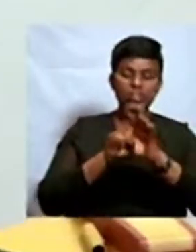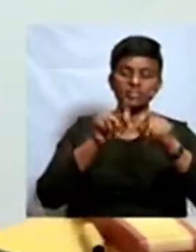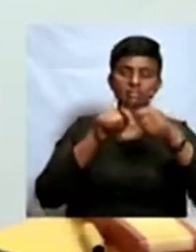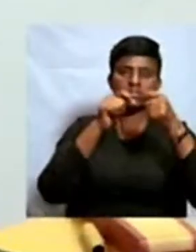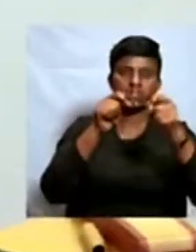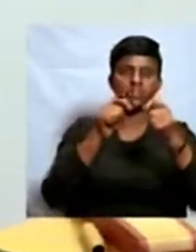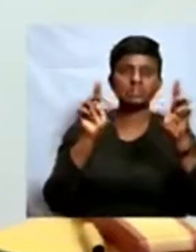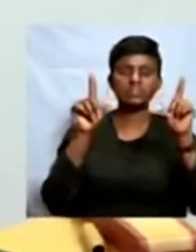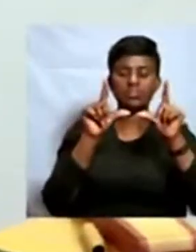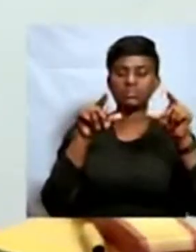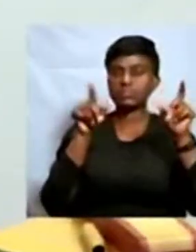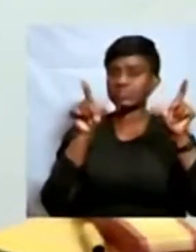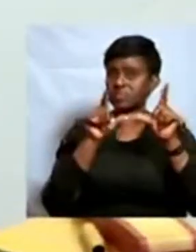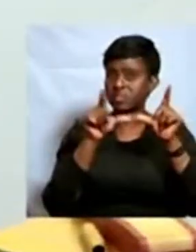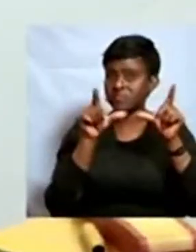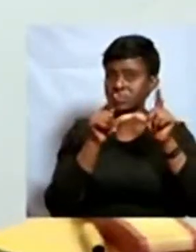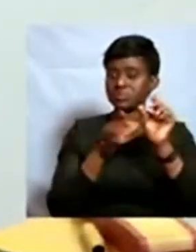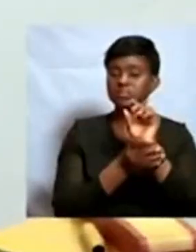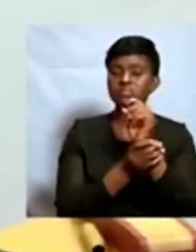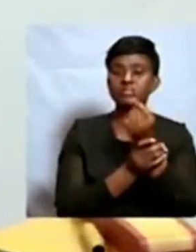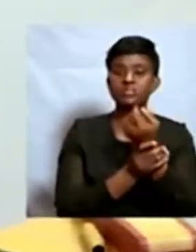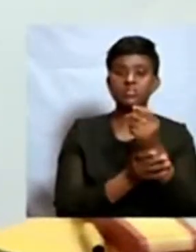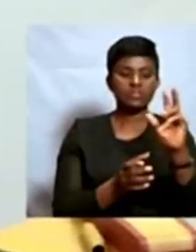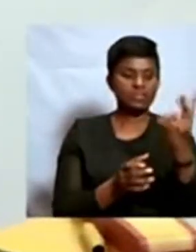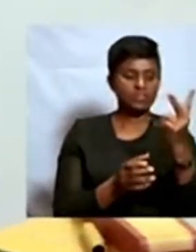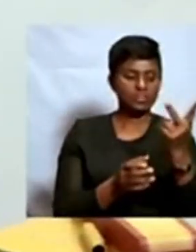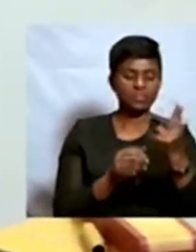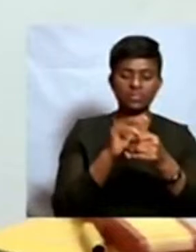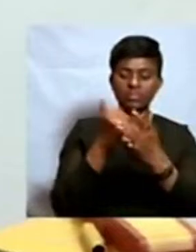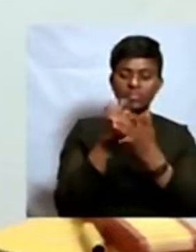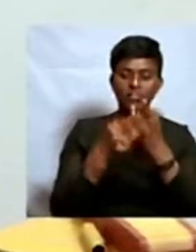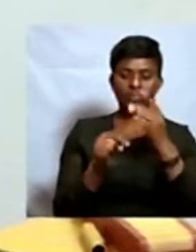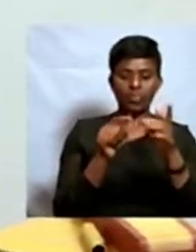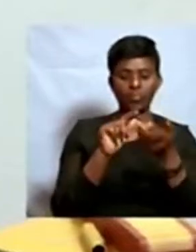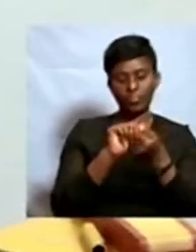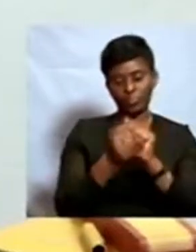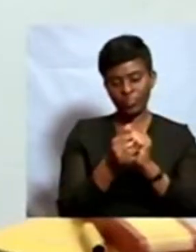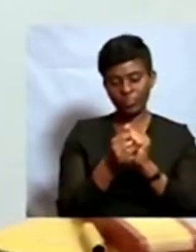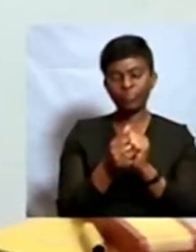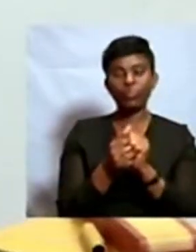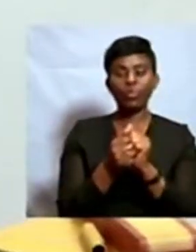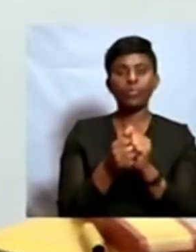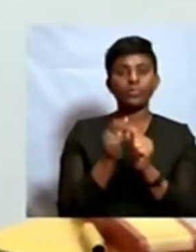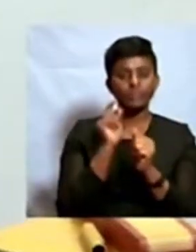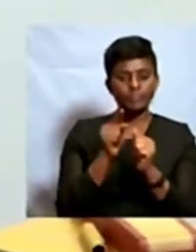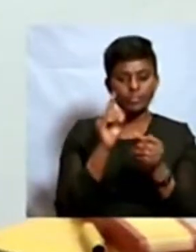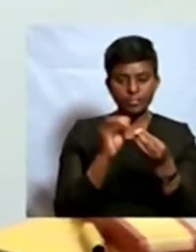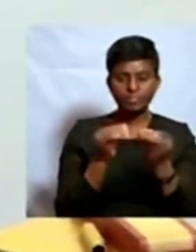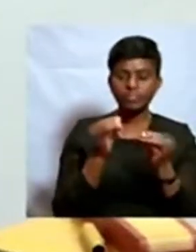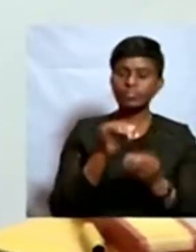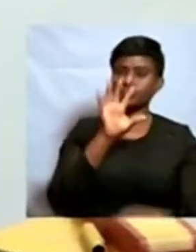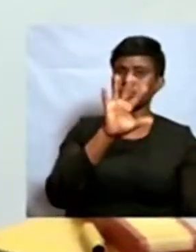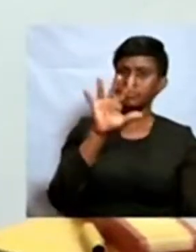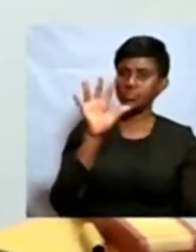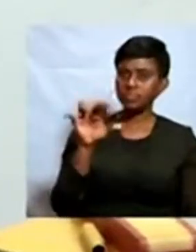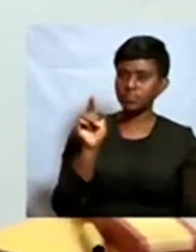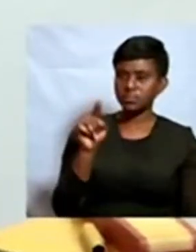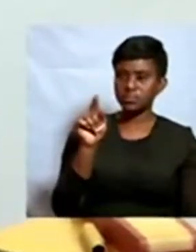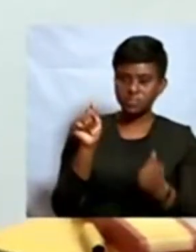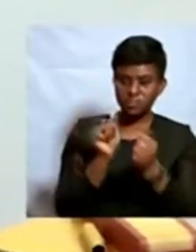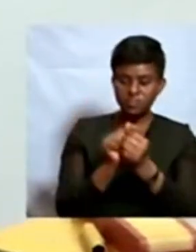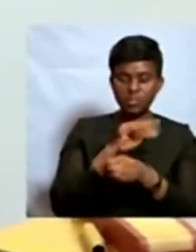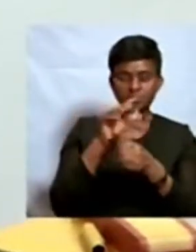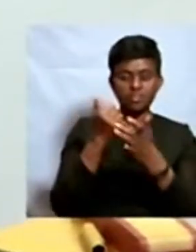permit. 3. The Principal Act is also amended by the repeal of Section 55 and